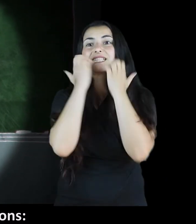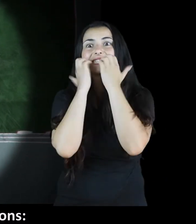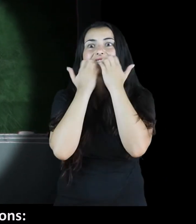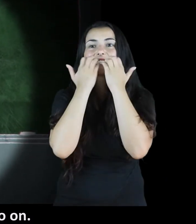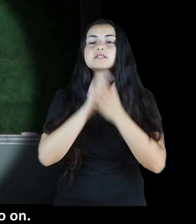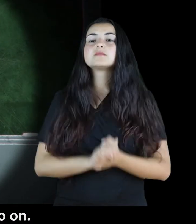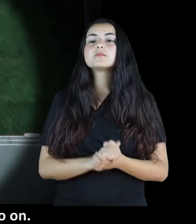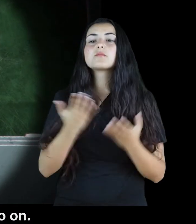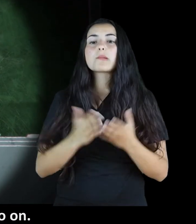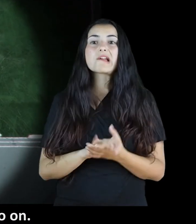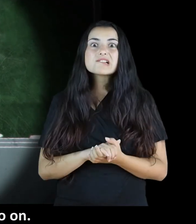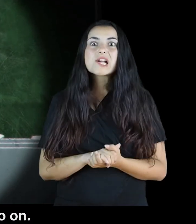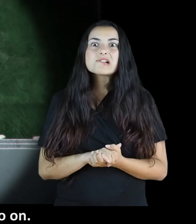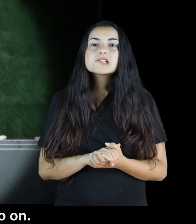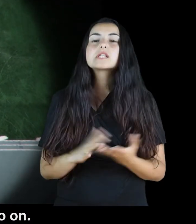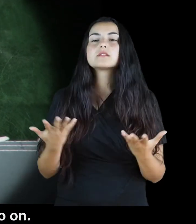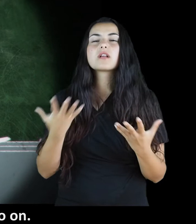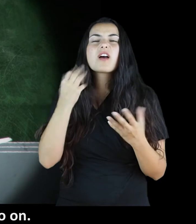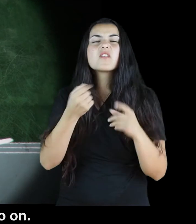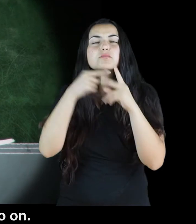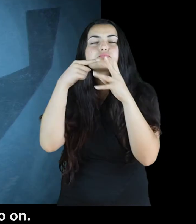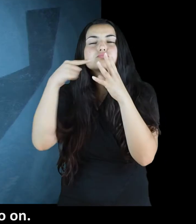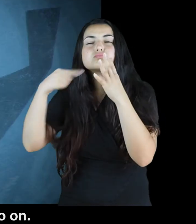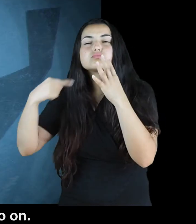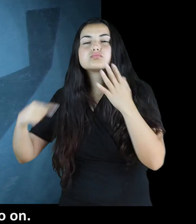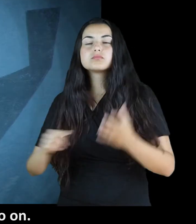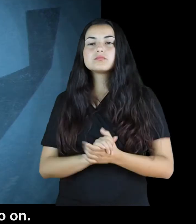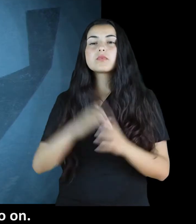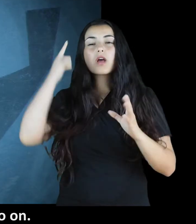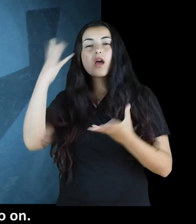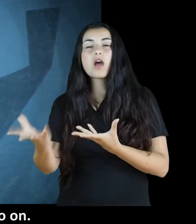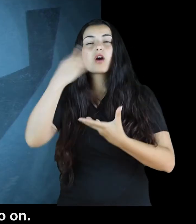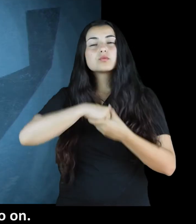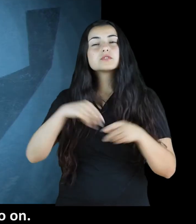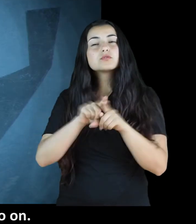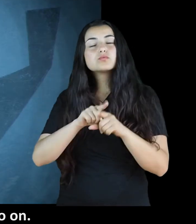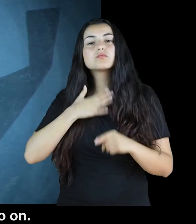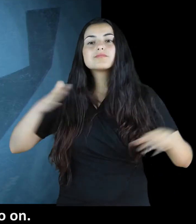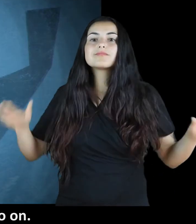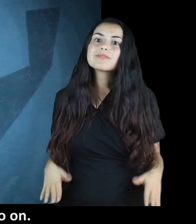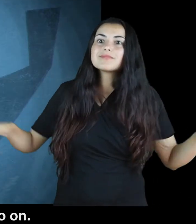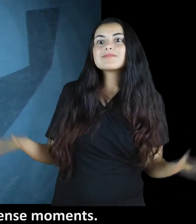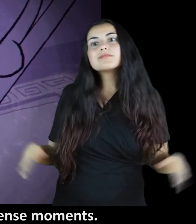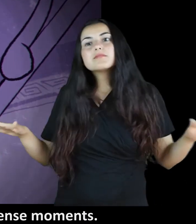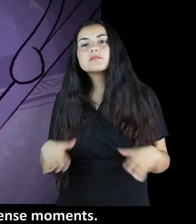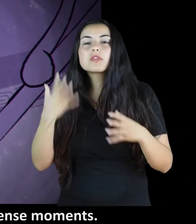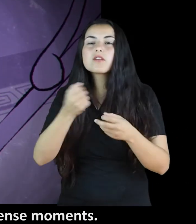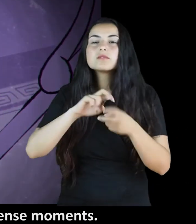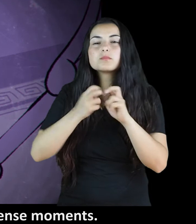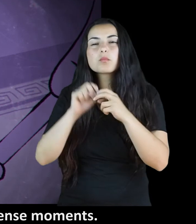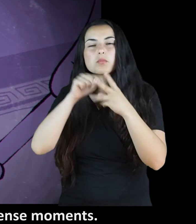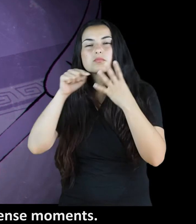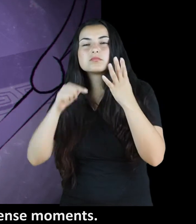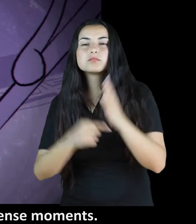our fingernails, fidget, bite our lips, and so on. Equally, autistic people develop behaviors that help